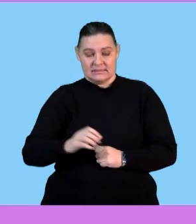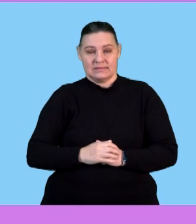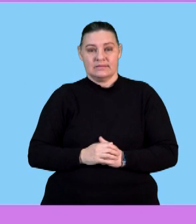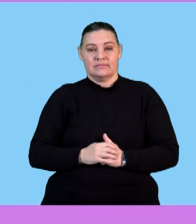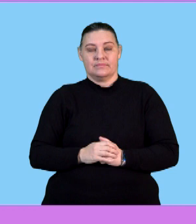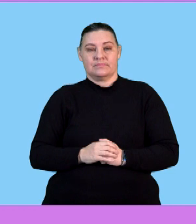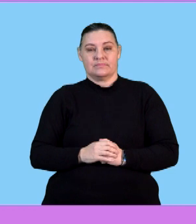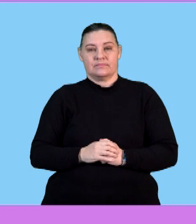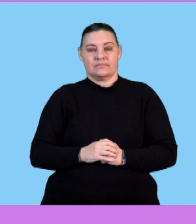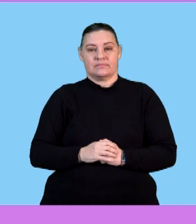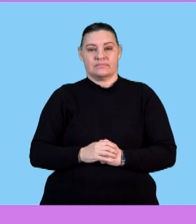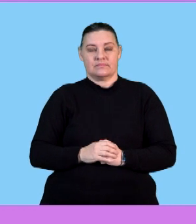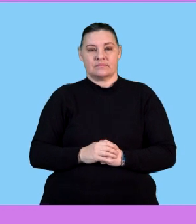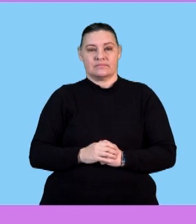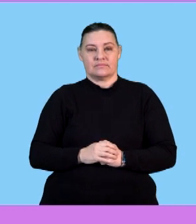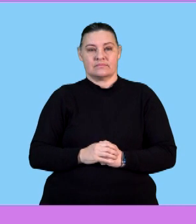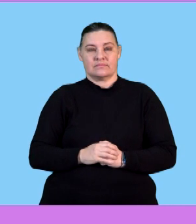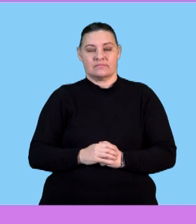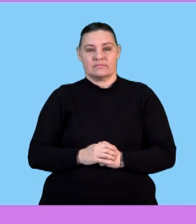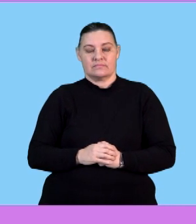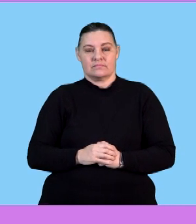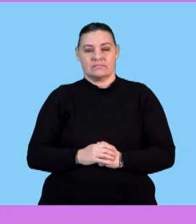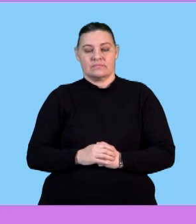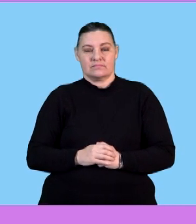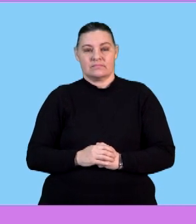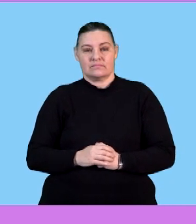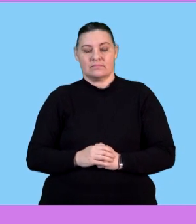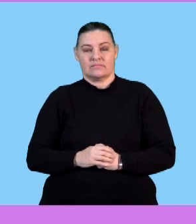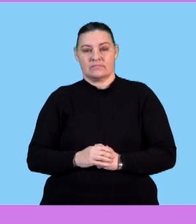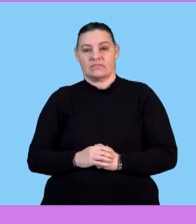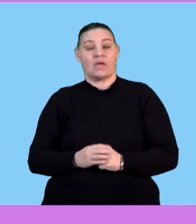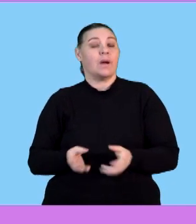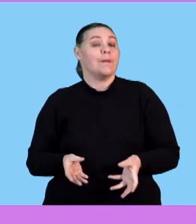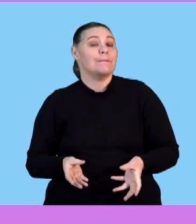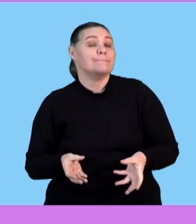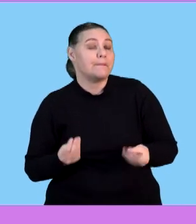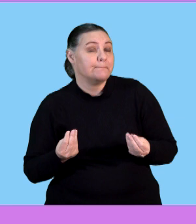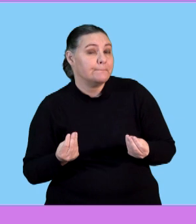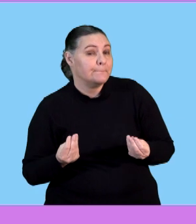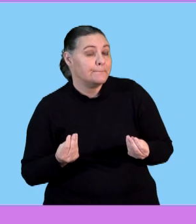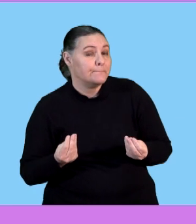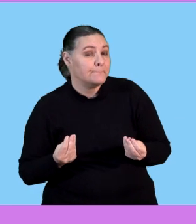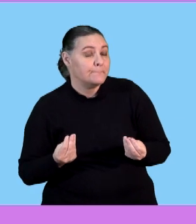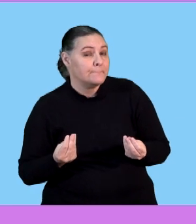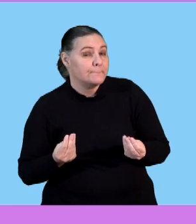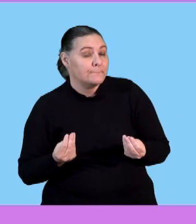7.2%. Oh, I apologize. Right, let's bring that back. That gives me